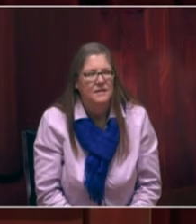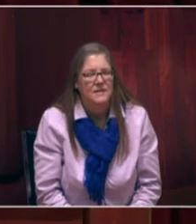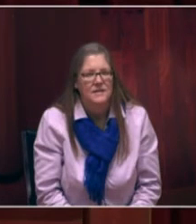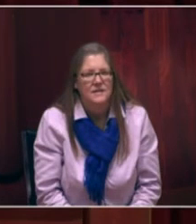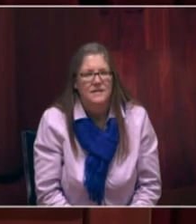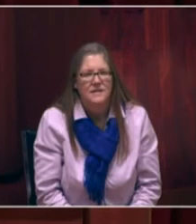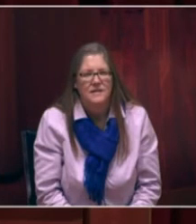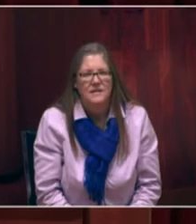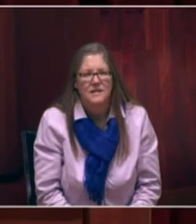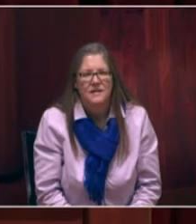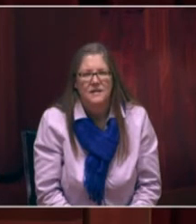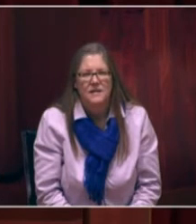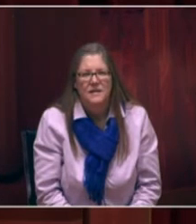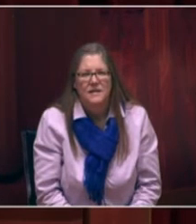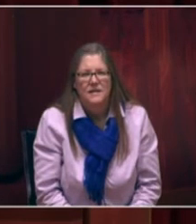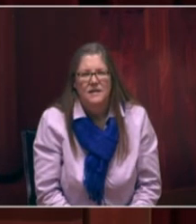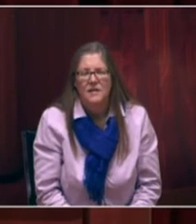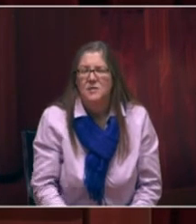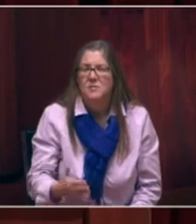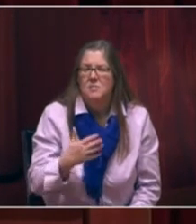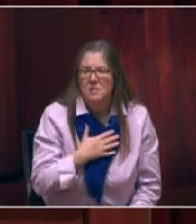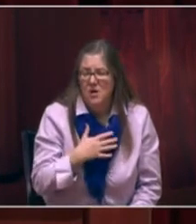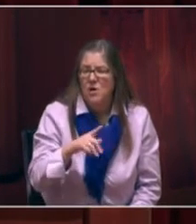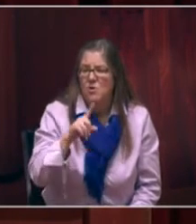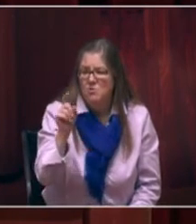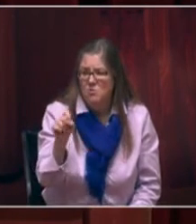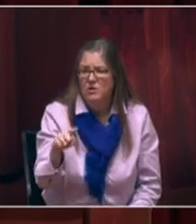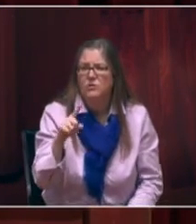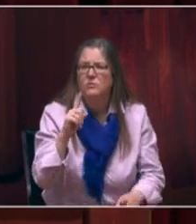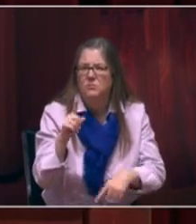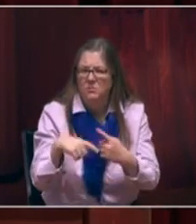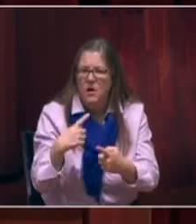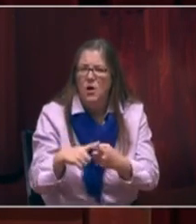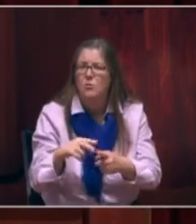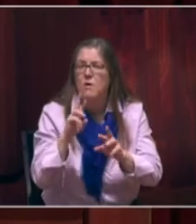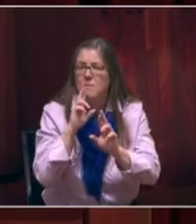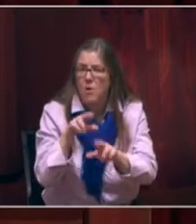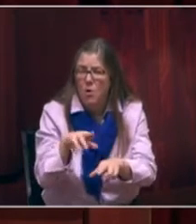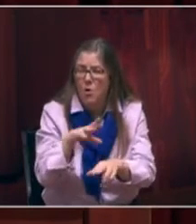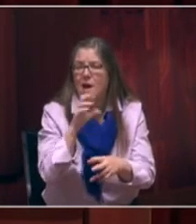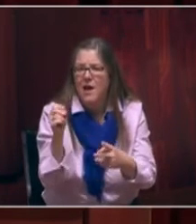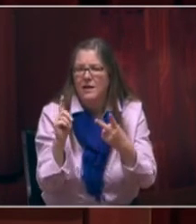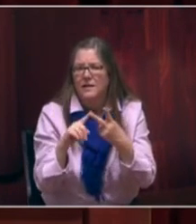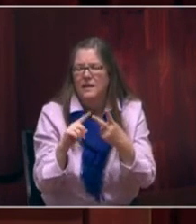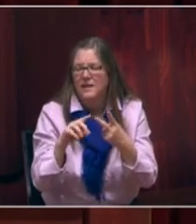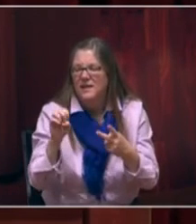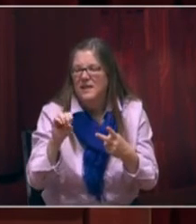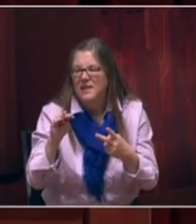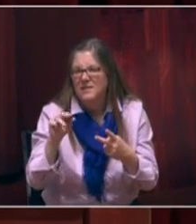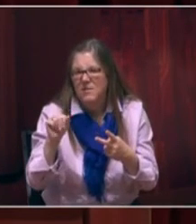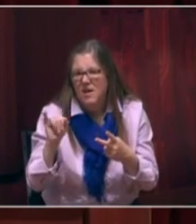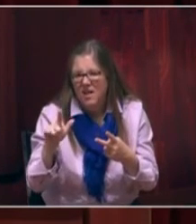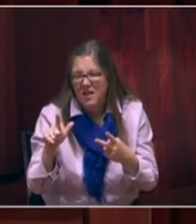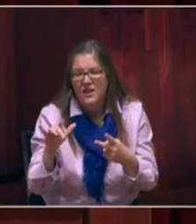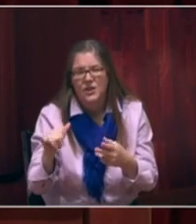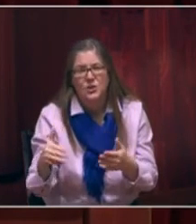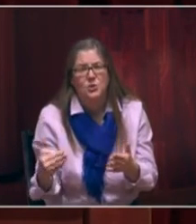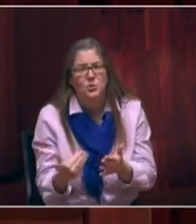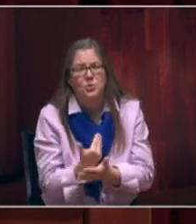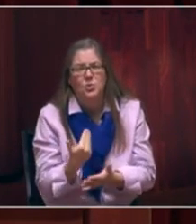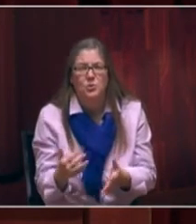I'm sorry. My question is about the reporting and the email. Yes. The email reporting in this new